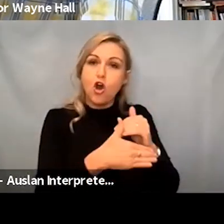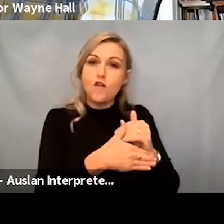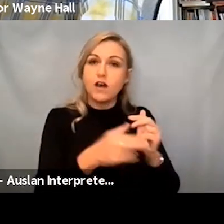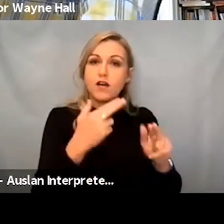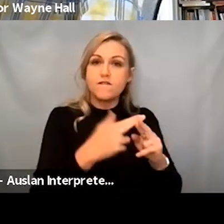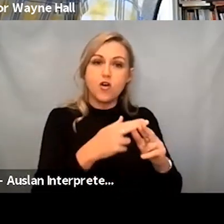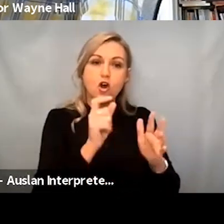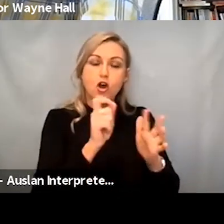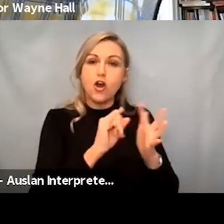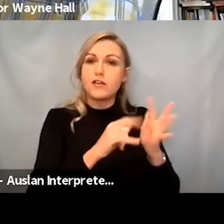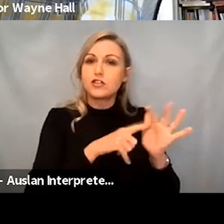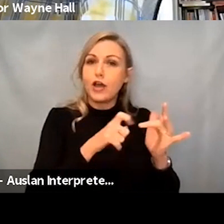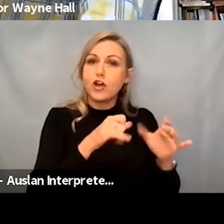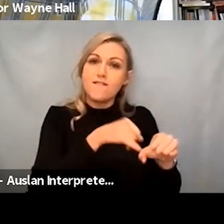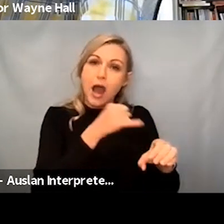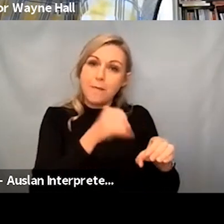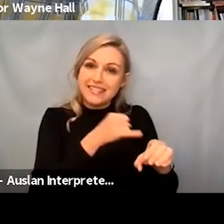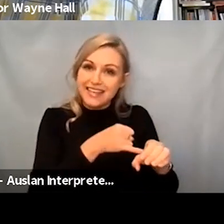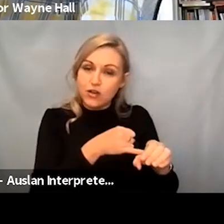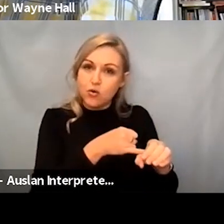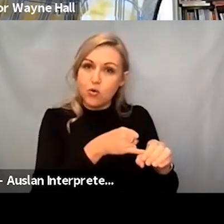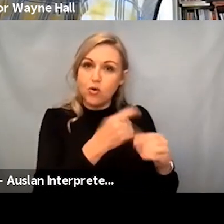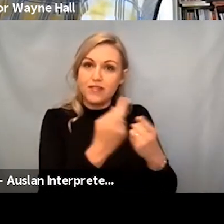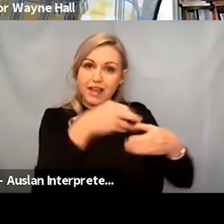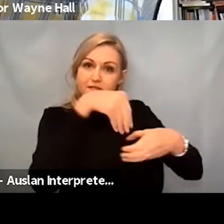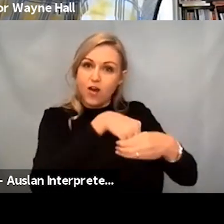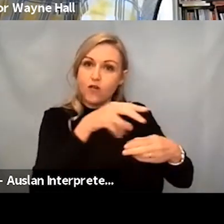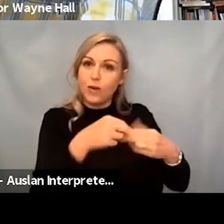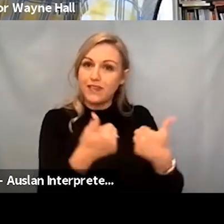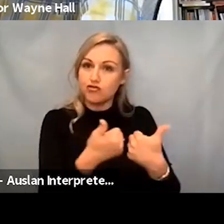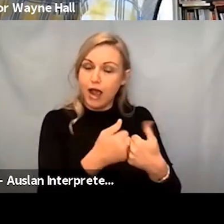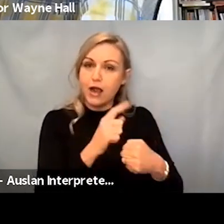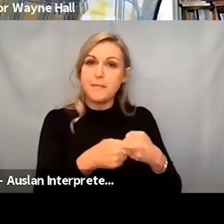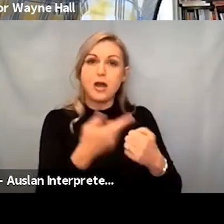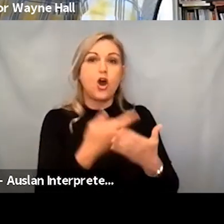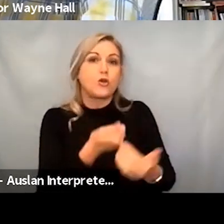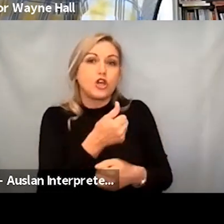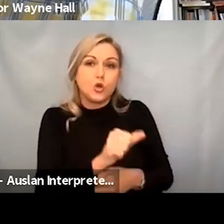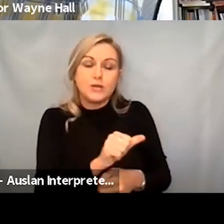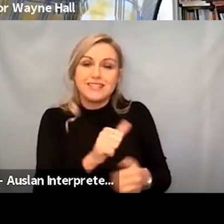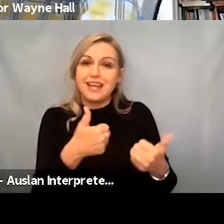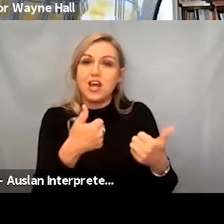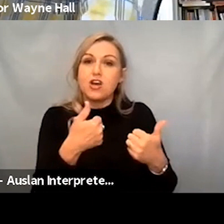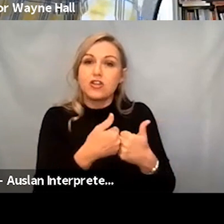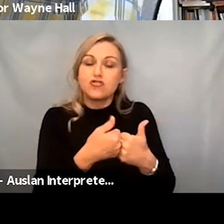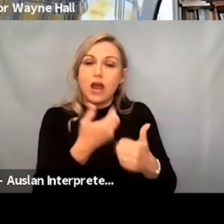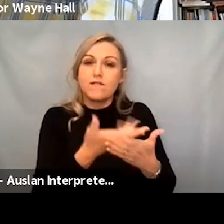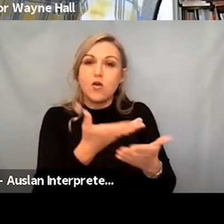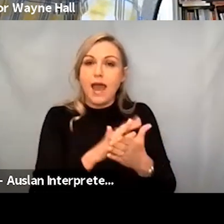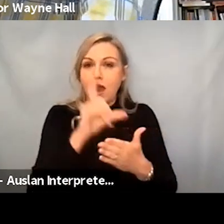psychopharmacological properties of psychedelic medications, but using them to have a kind of a truncated or